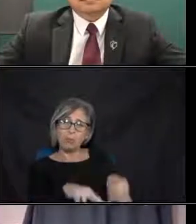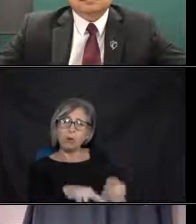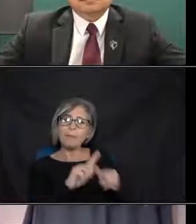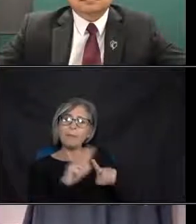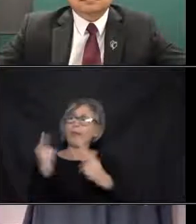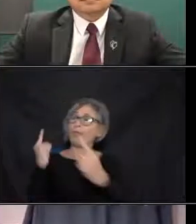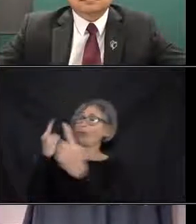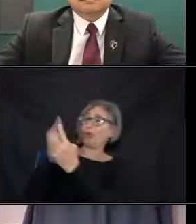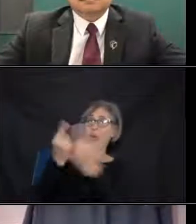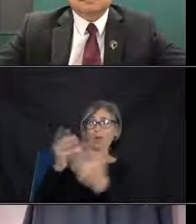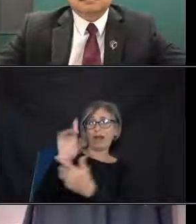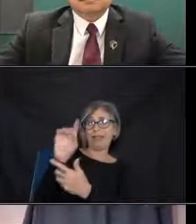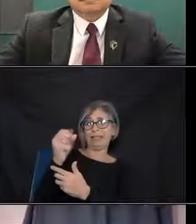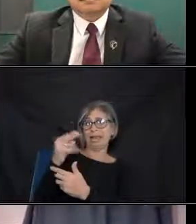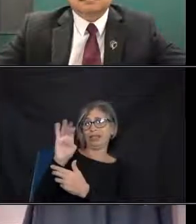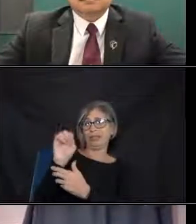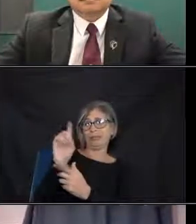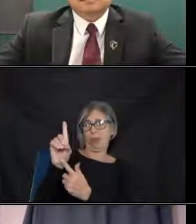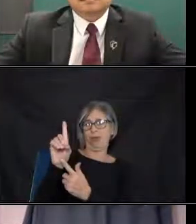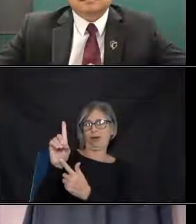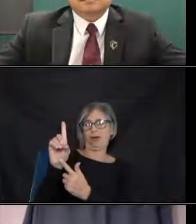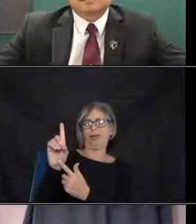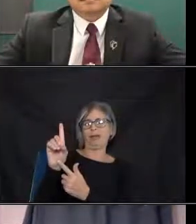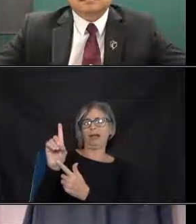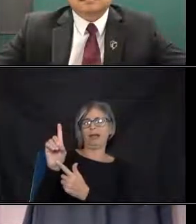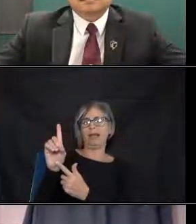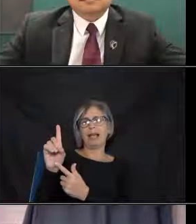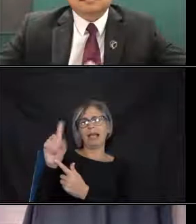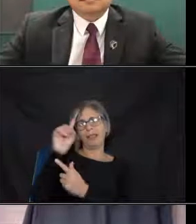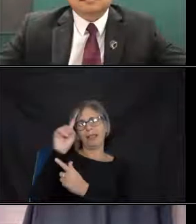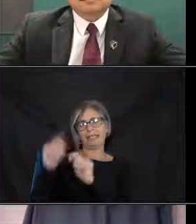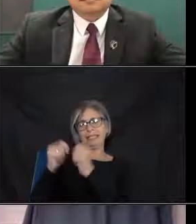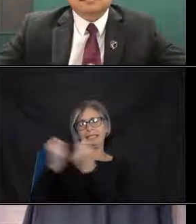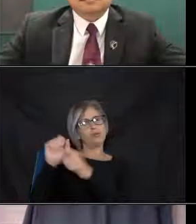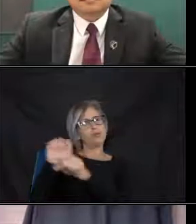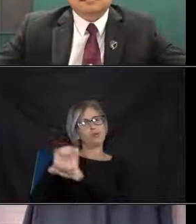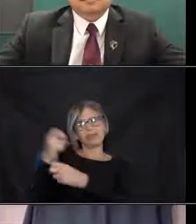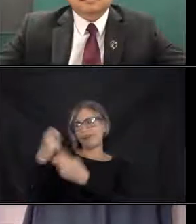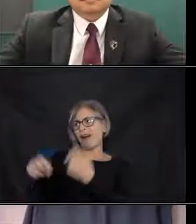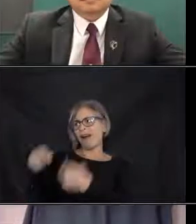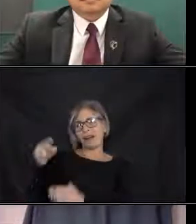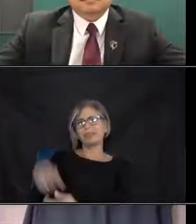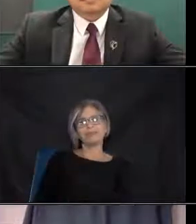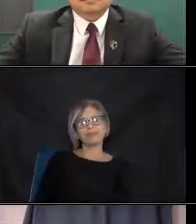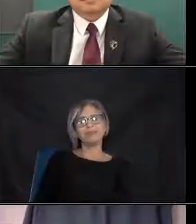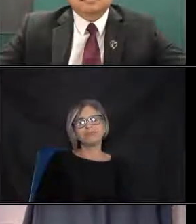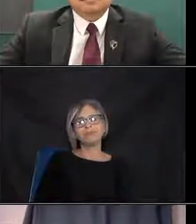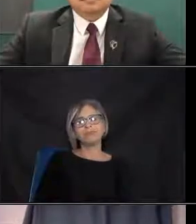dashboard that I think will be amazing to have. And our team's working really hard on it. So